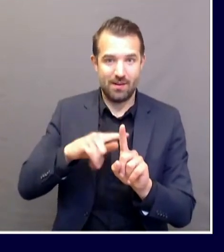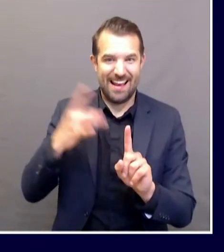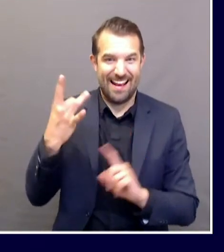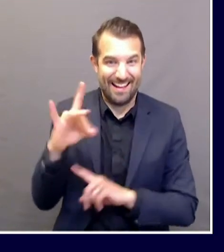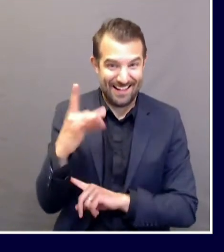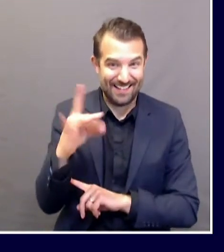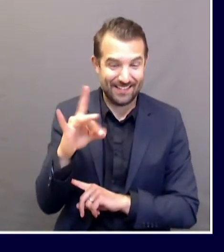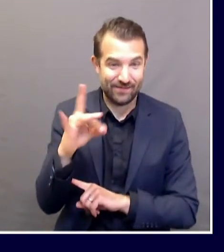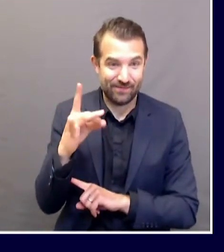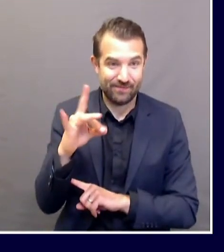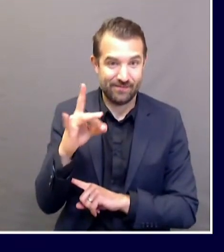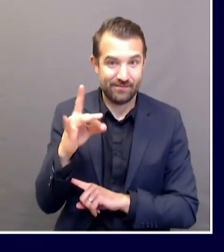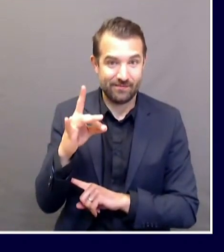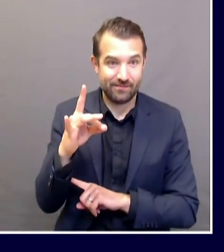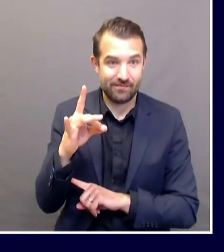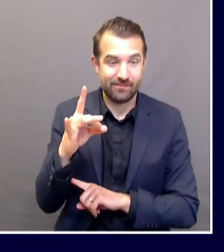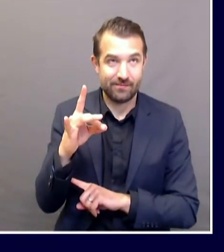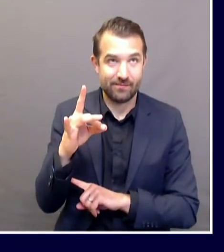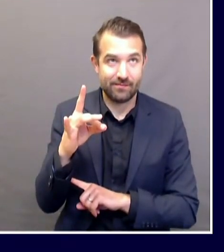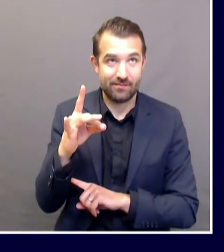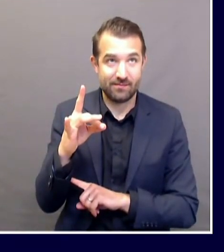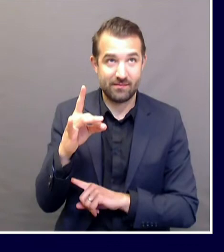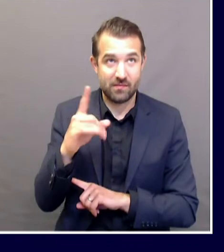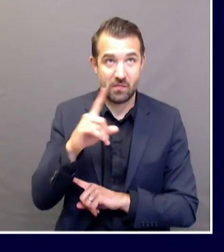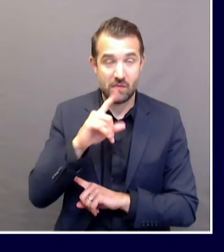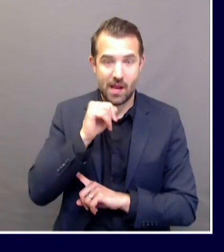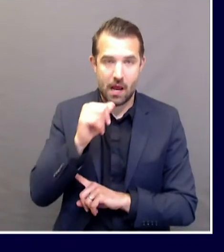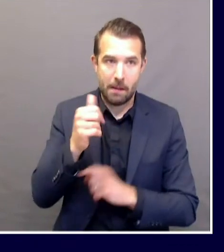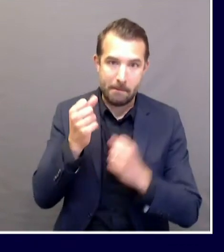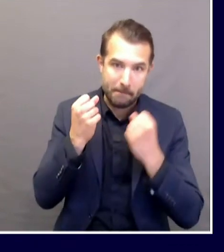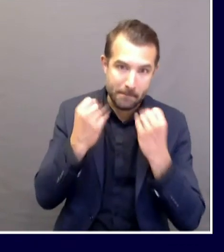are younger, on the younger side, who are being hospitalized.